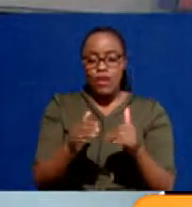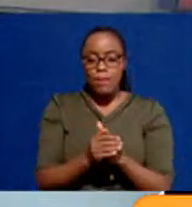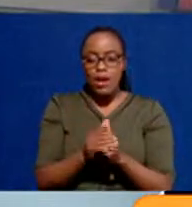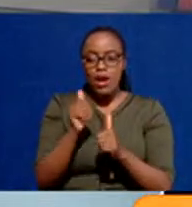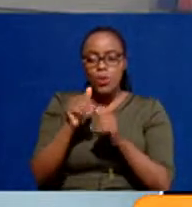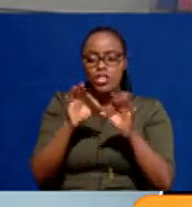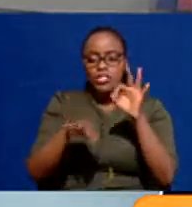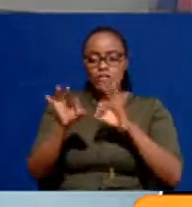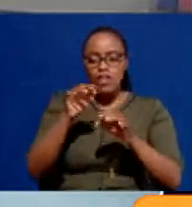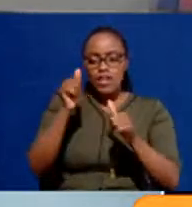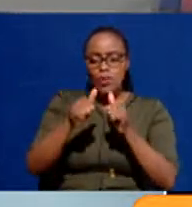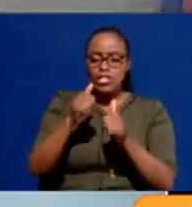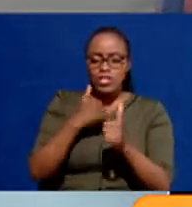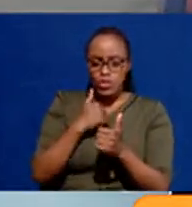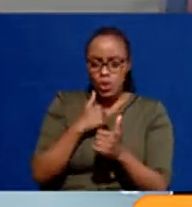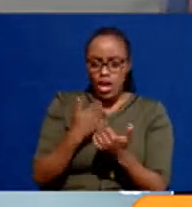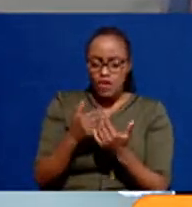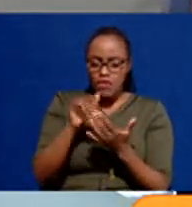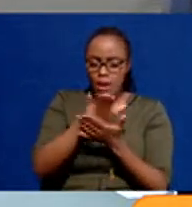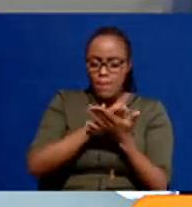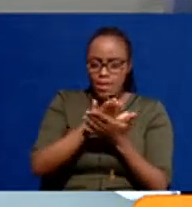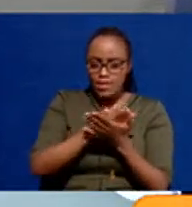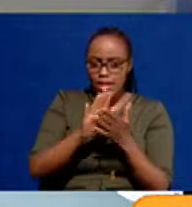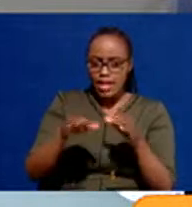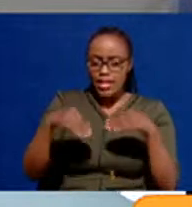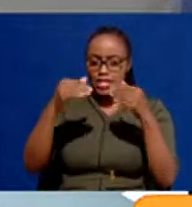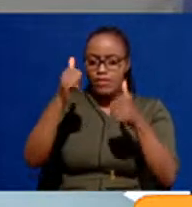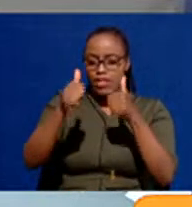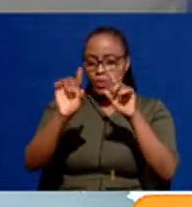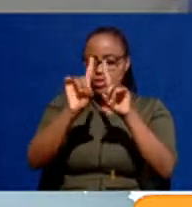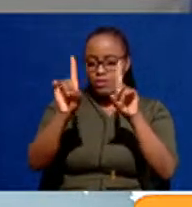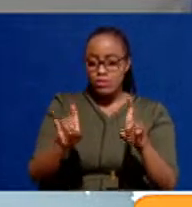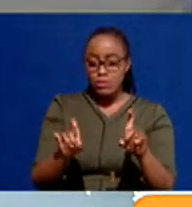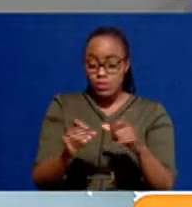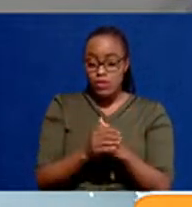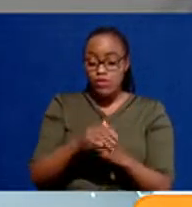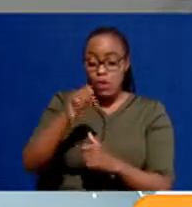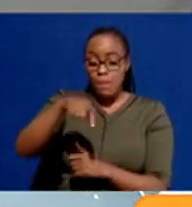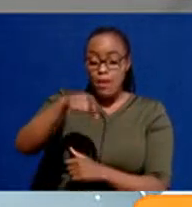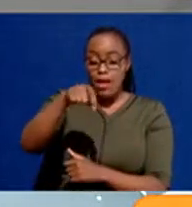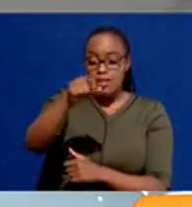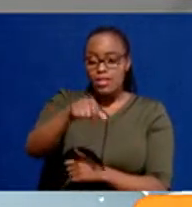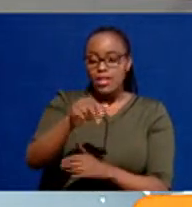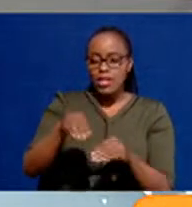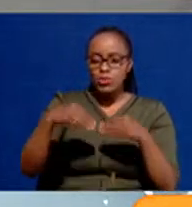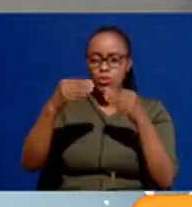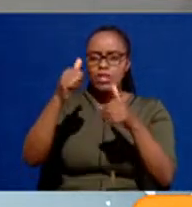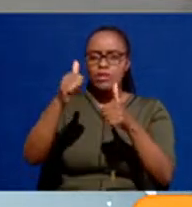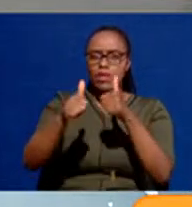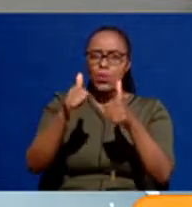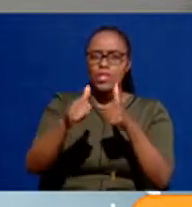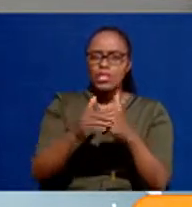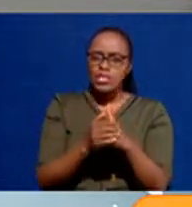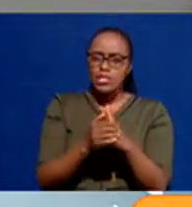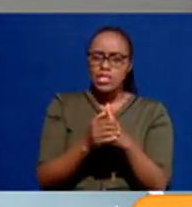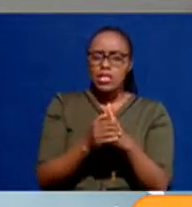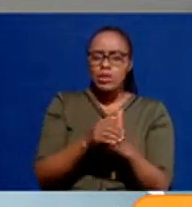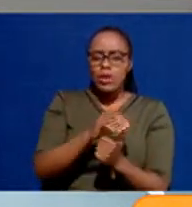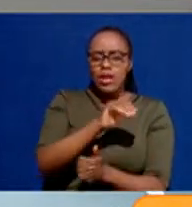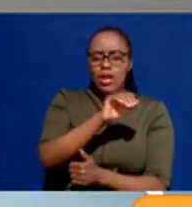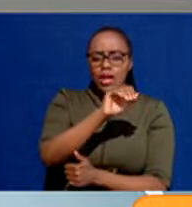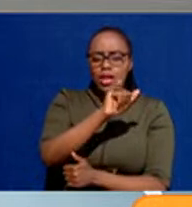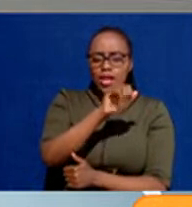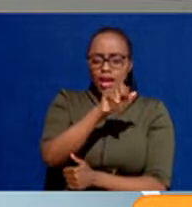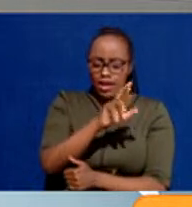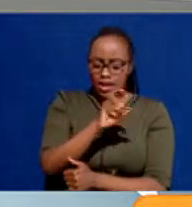fertilizer brand are you primarily distributing? For planting, we are distributing, we have Yara